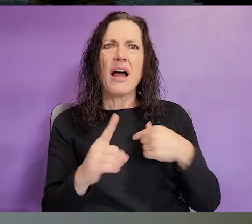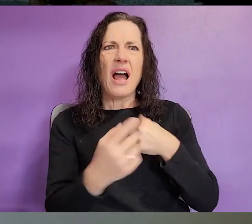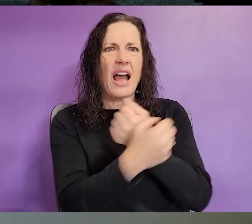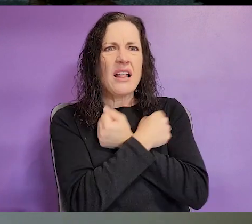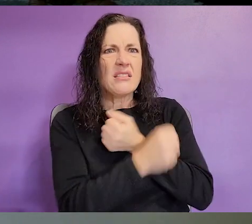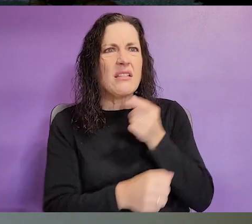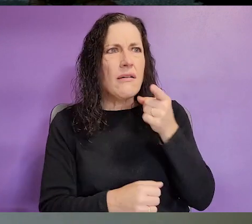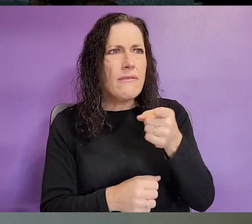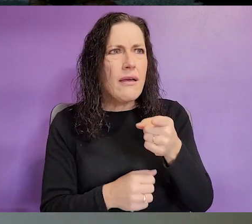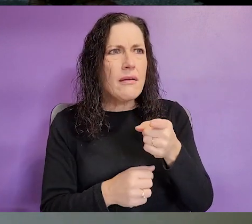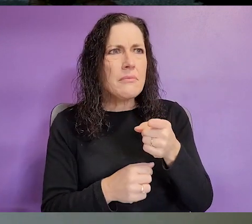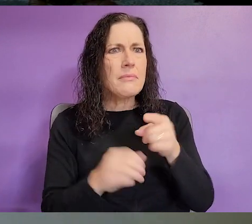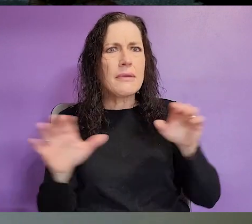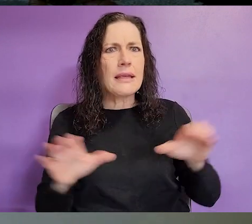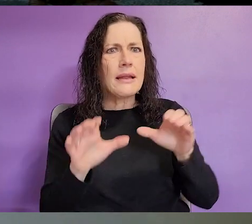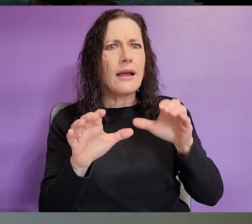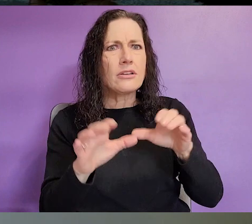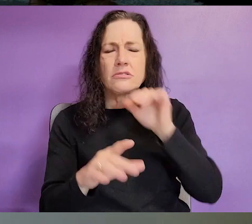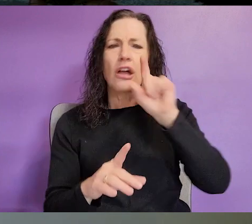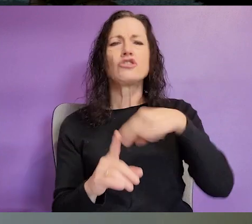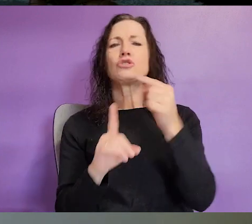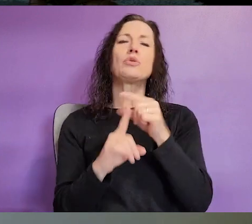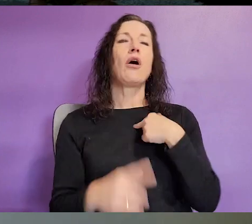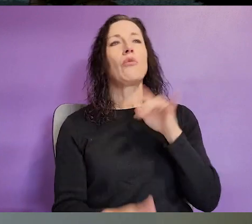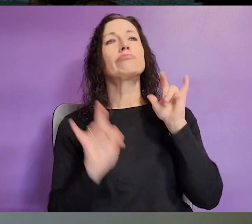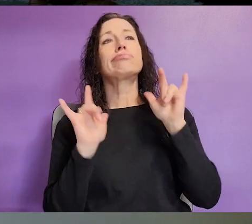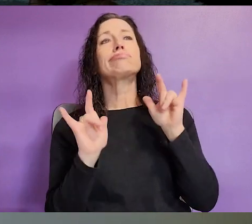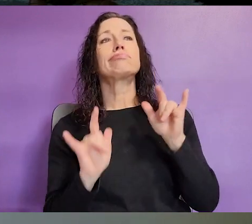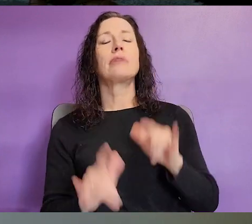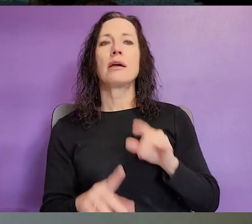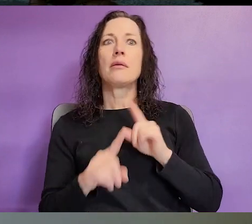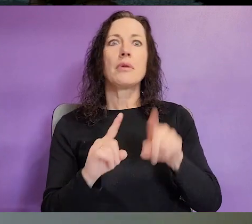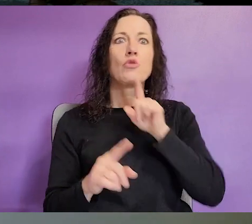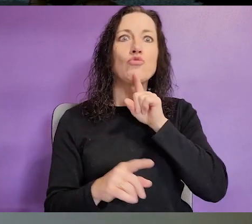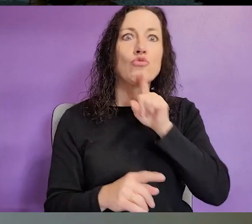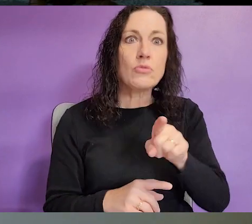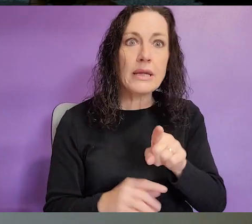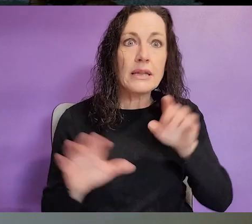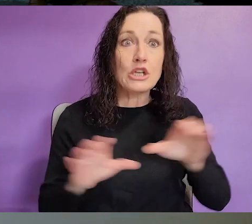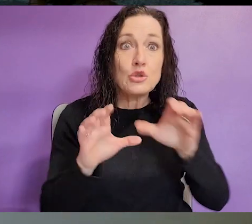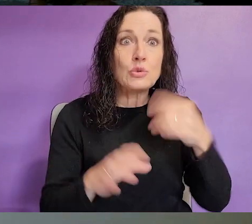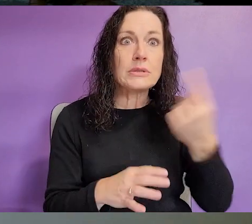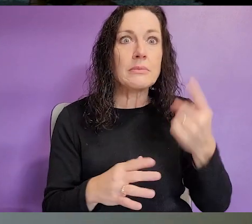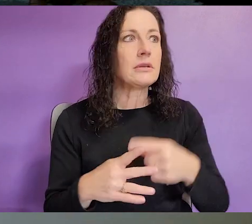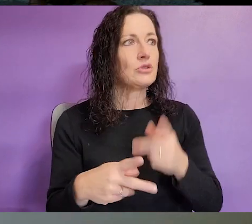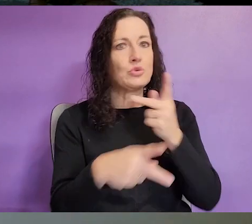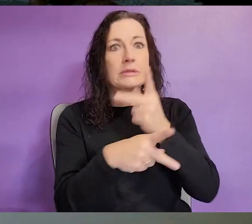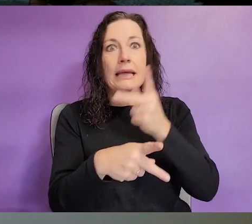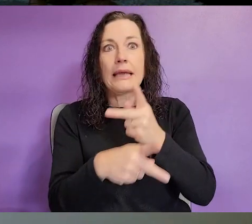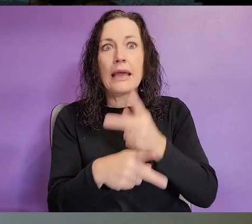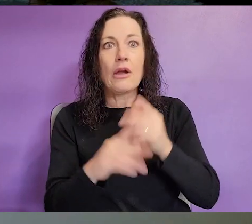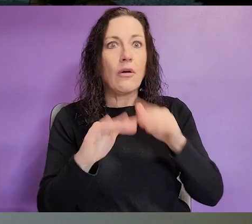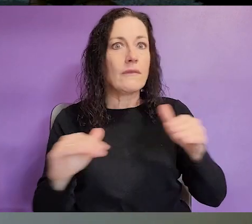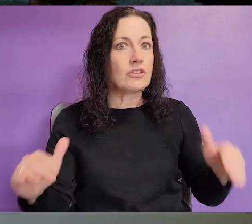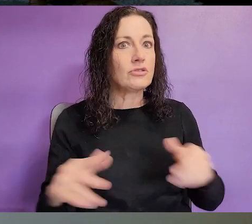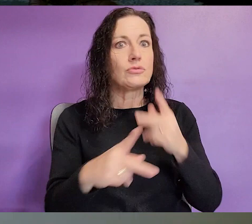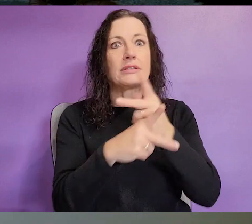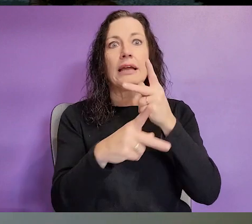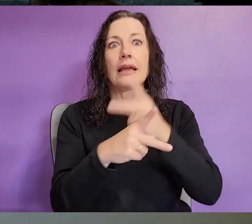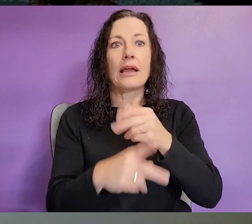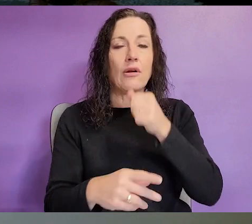And to love them in act, not just words, and to take care of the orphan and the widow and the alien.